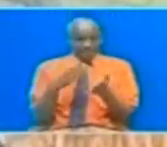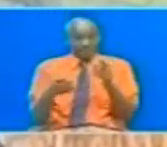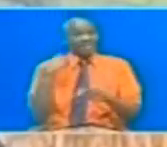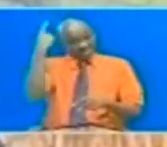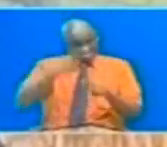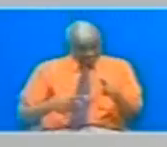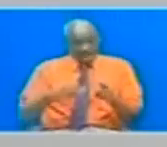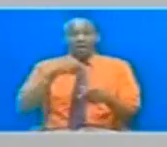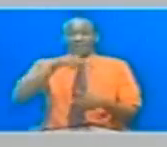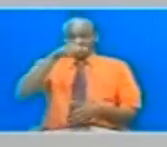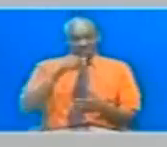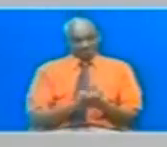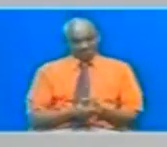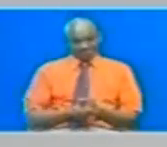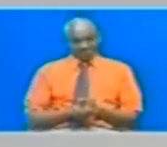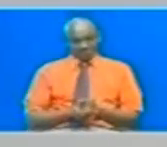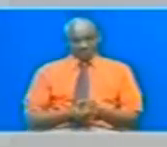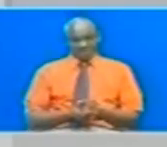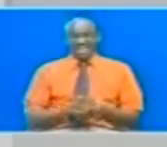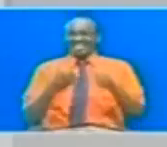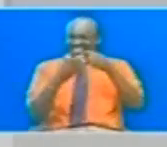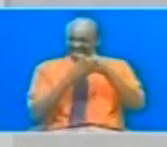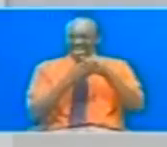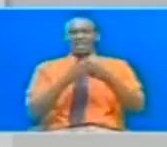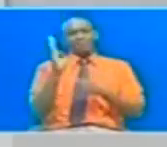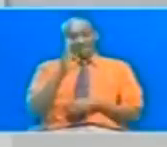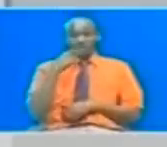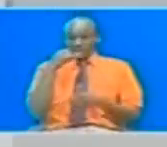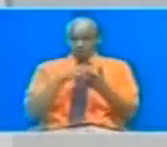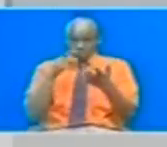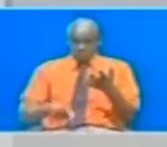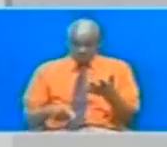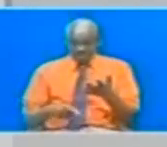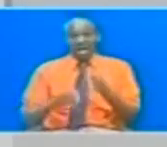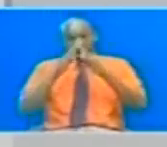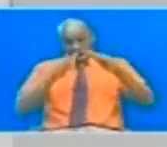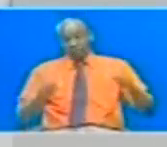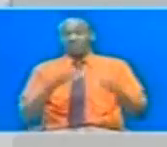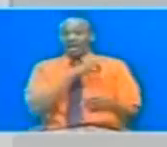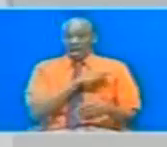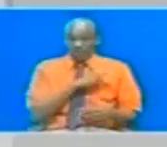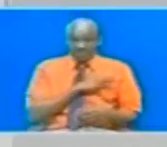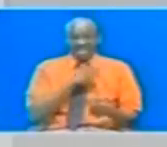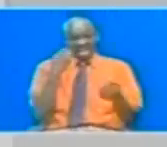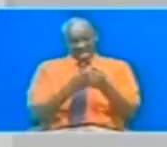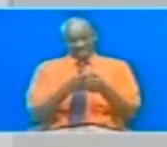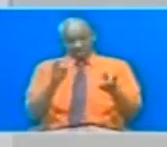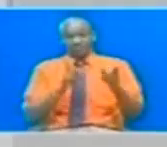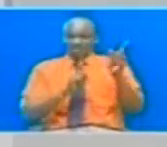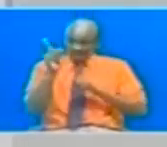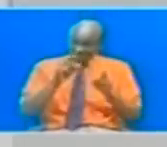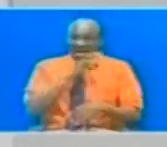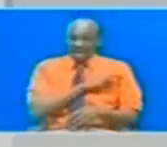next year's budget. The 9 billion shilling package includes harmonized house allowance, hardship allowance, travel